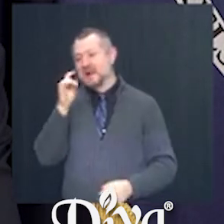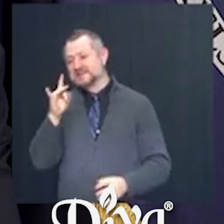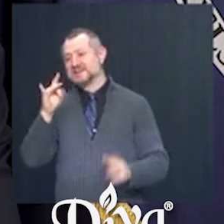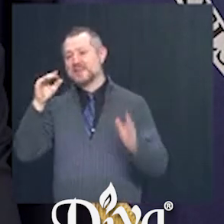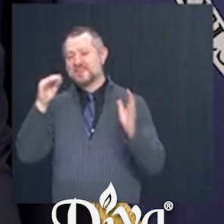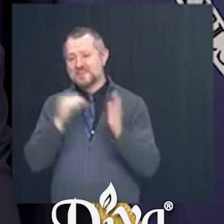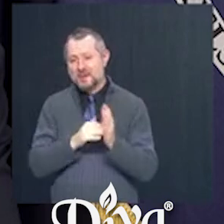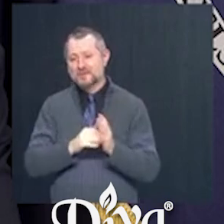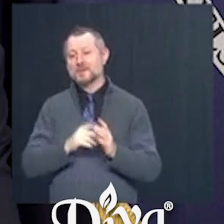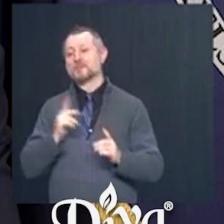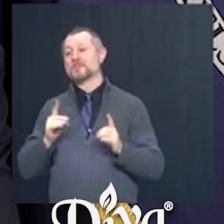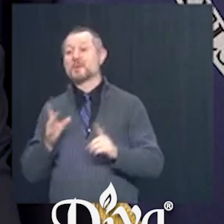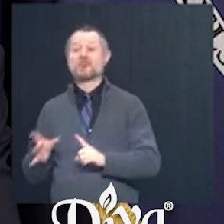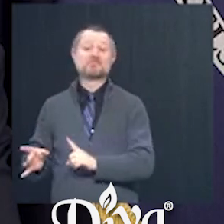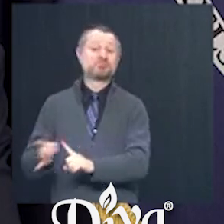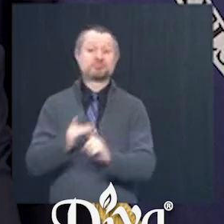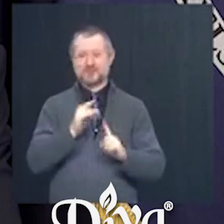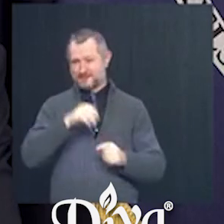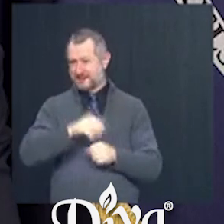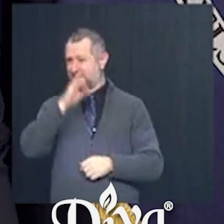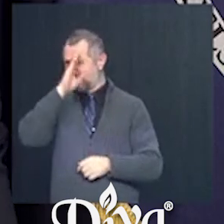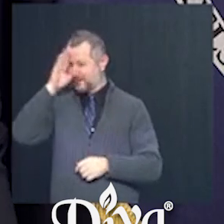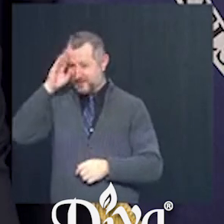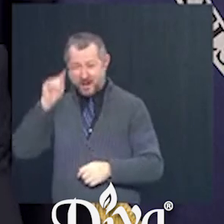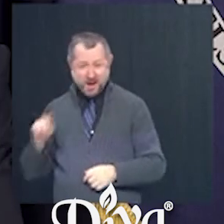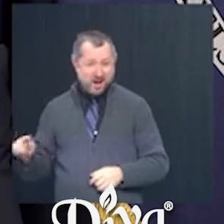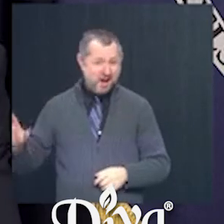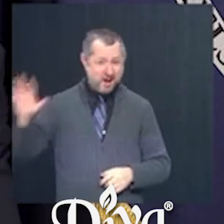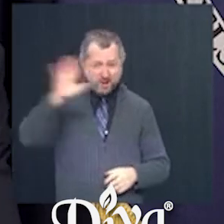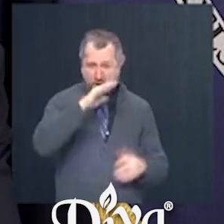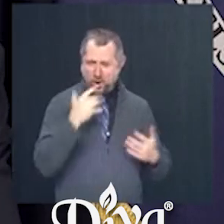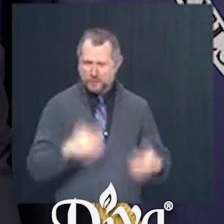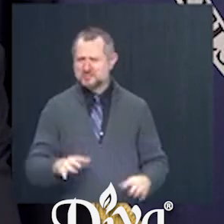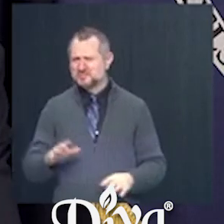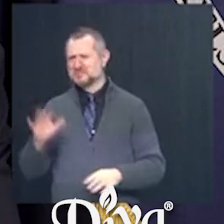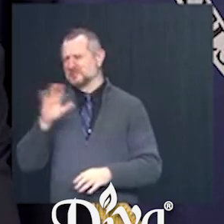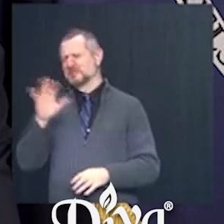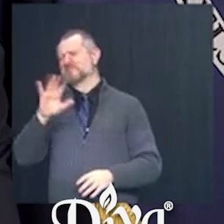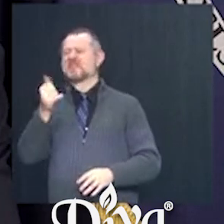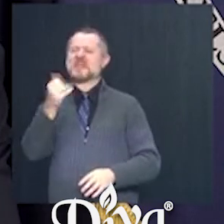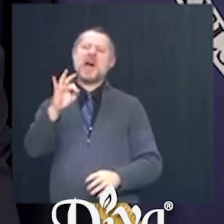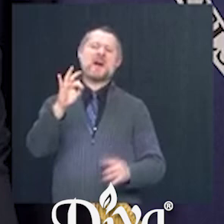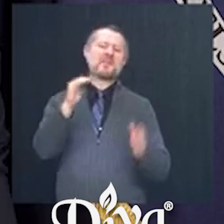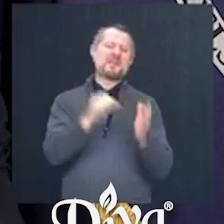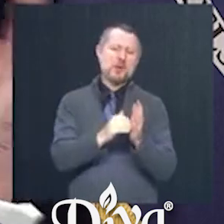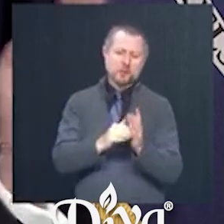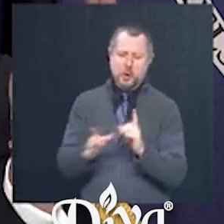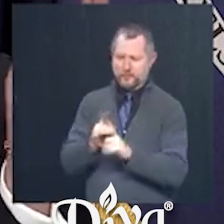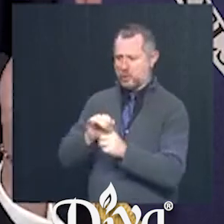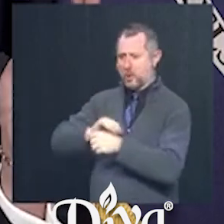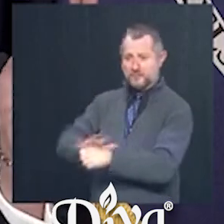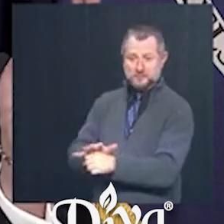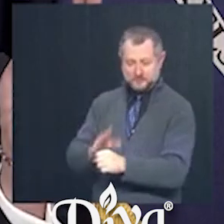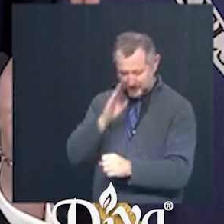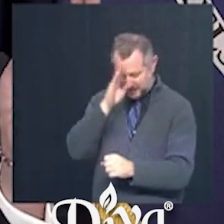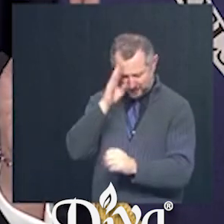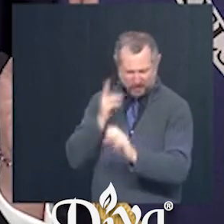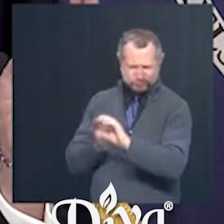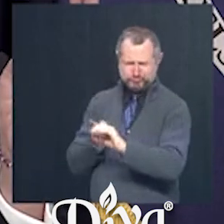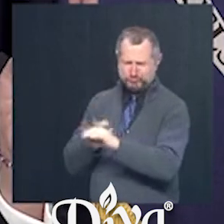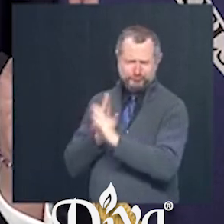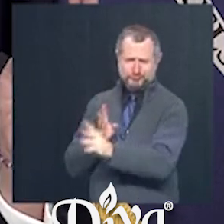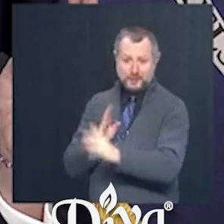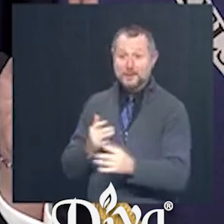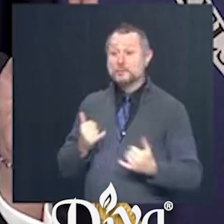with COVID in hospital beds. Let's say 19 was our high number, okay? We now have about 4,000